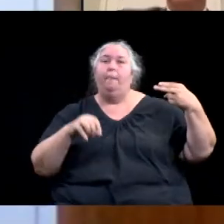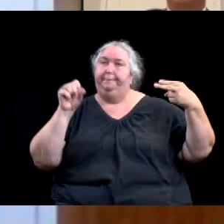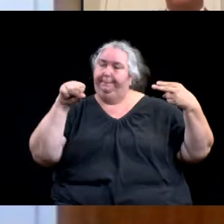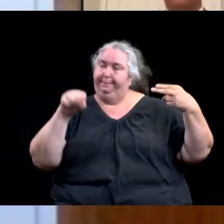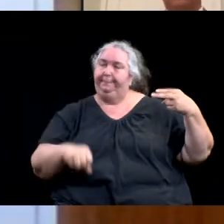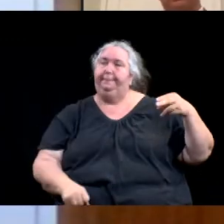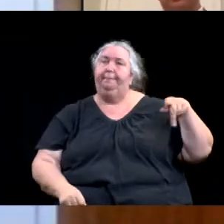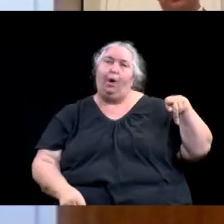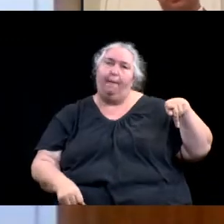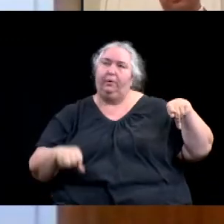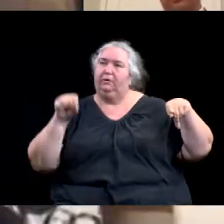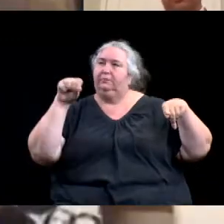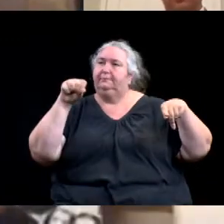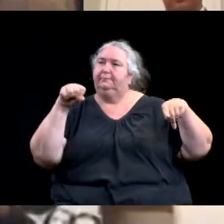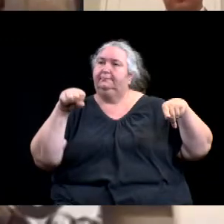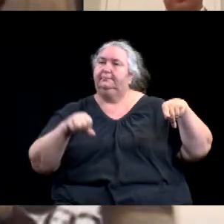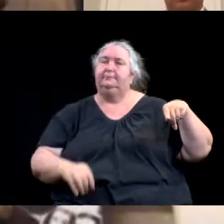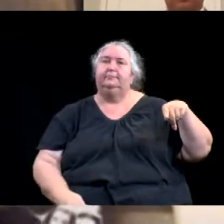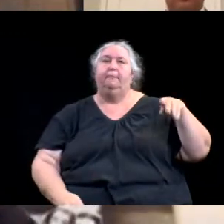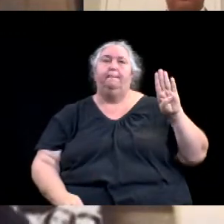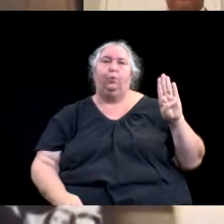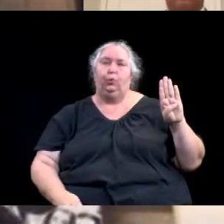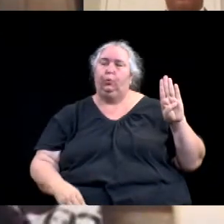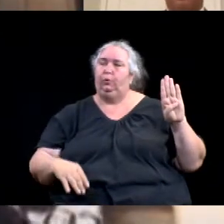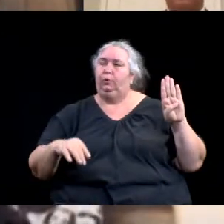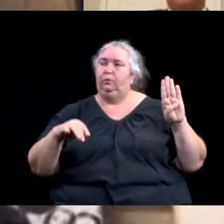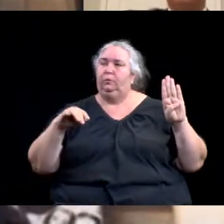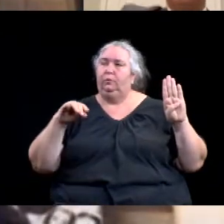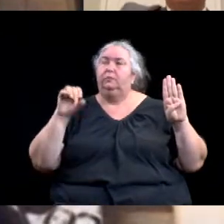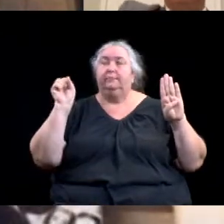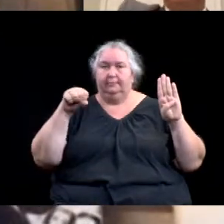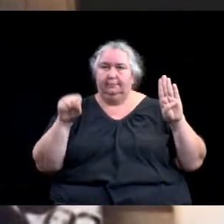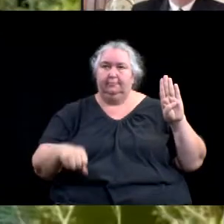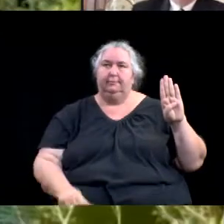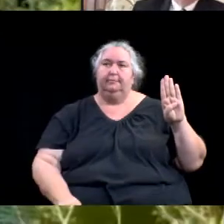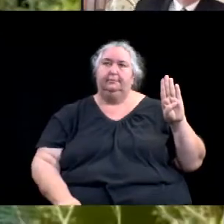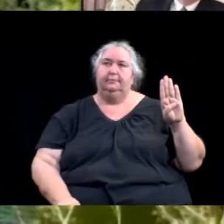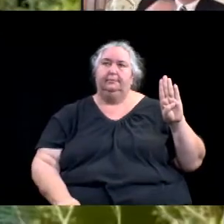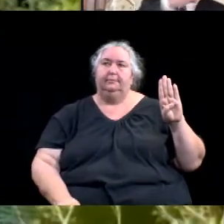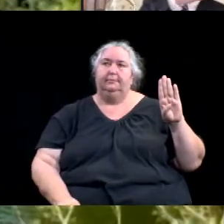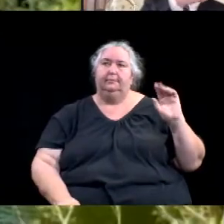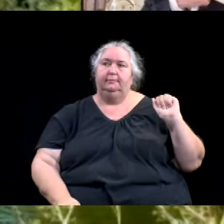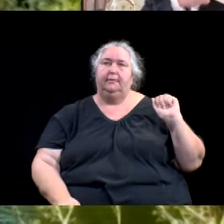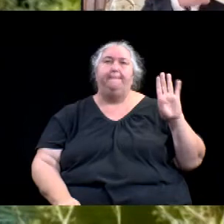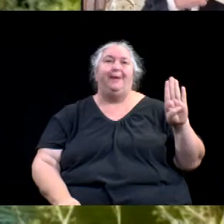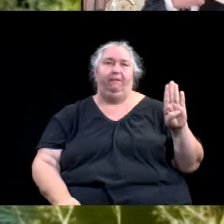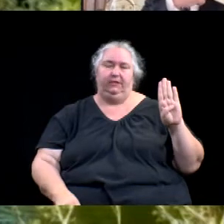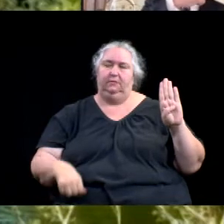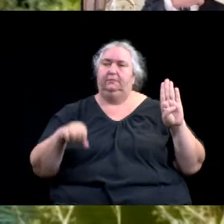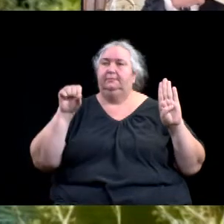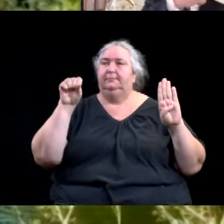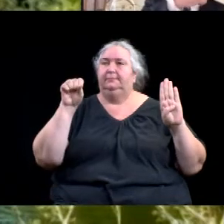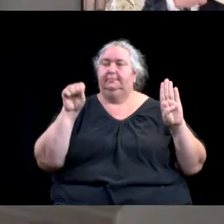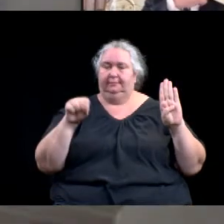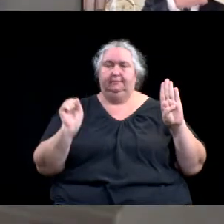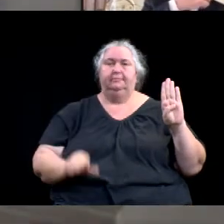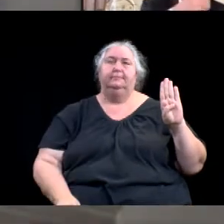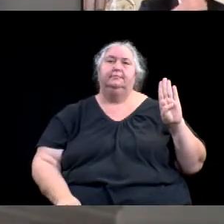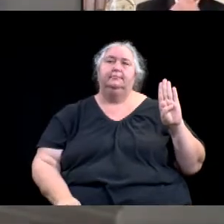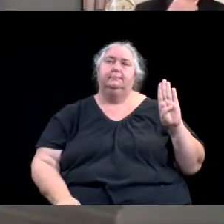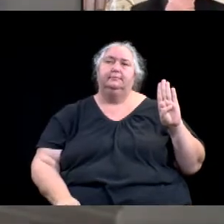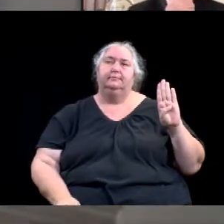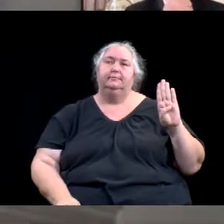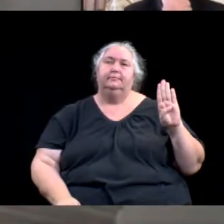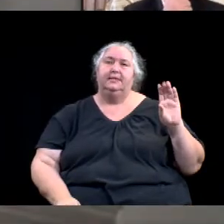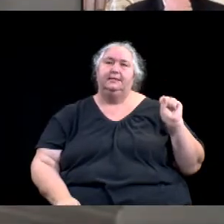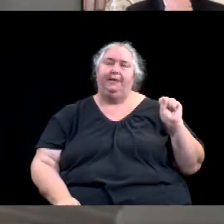Fairfield? Yes. Sabido? Yes. Meek? Yes, that motion carries, and we'll move